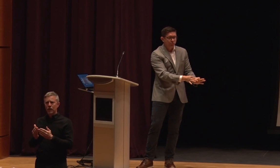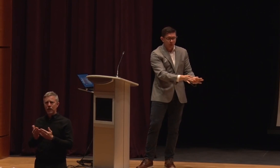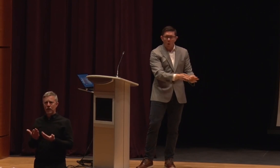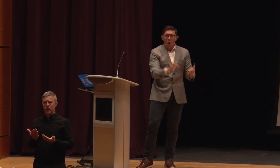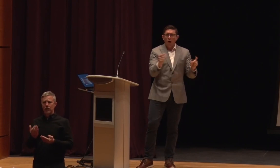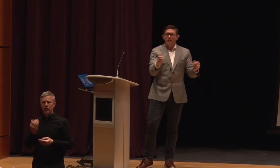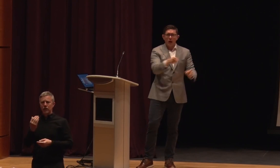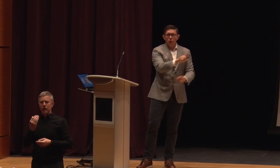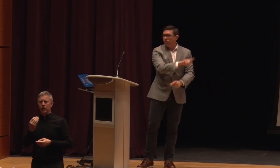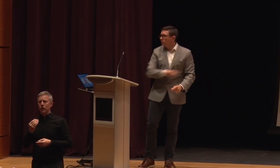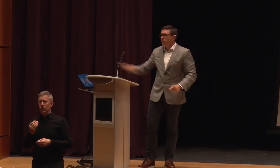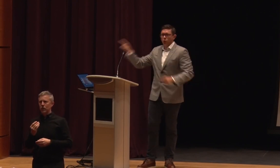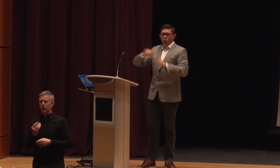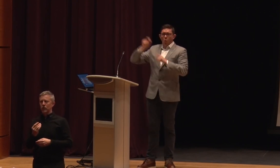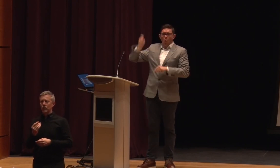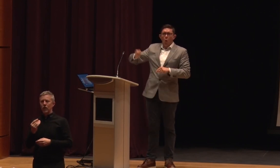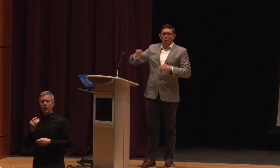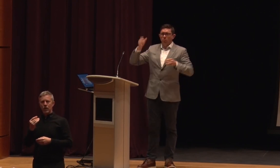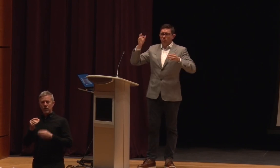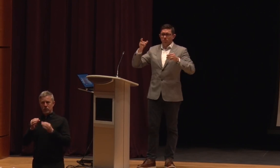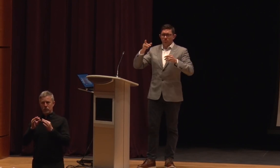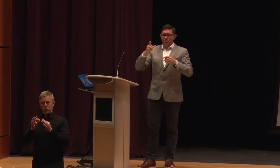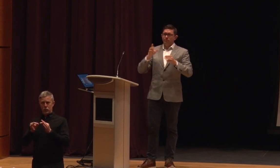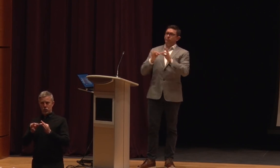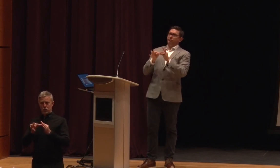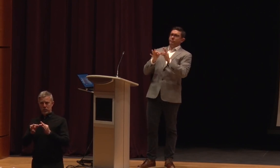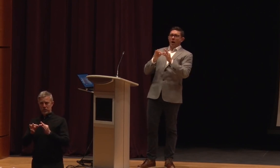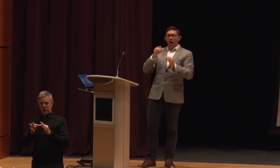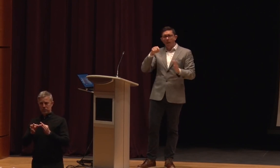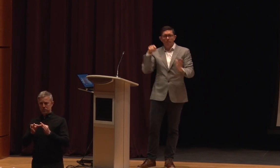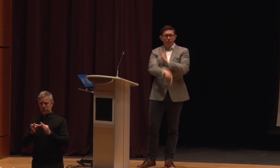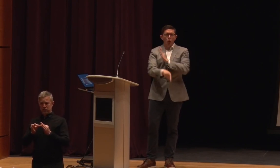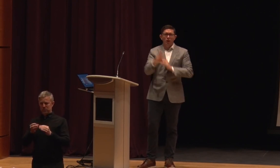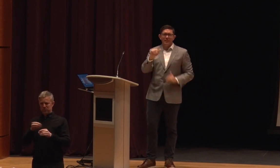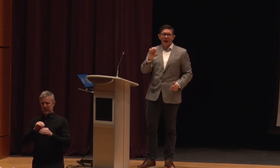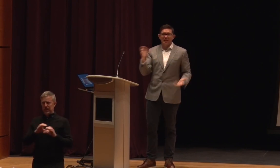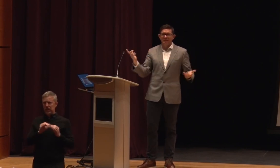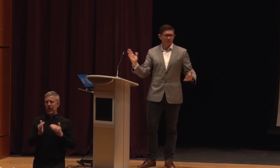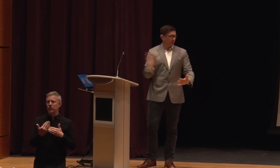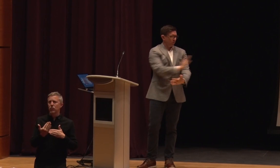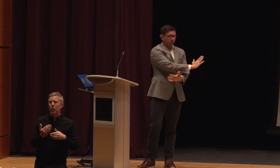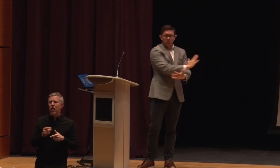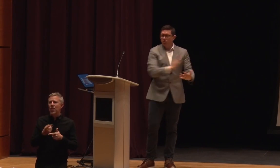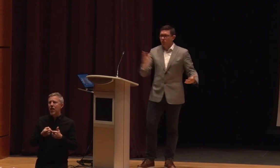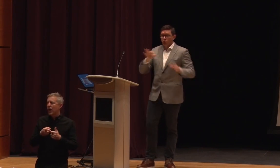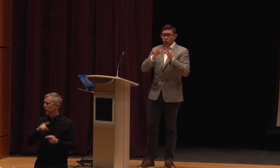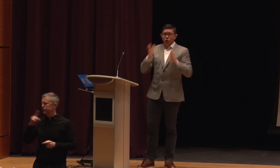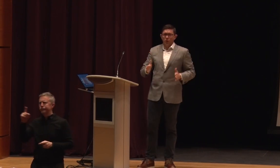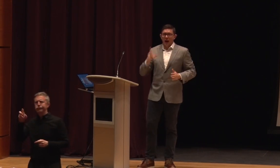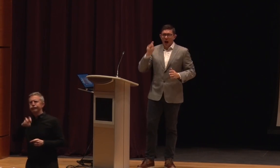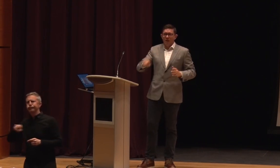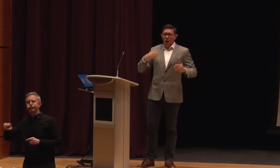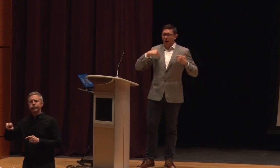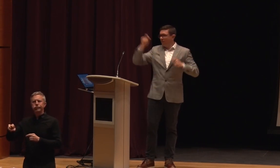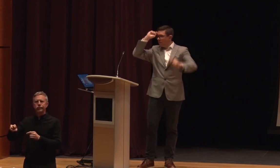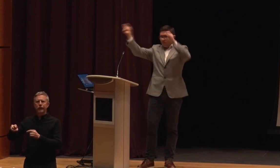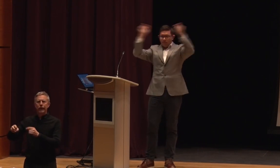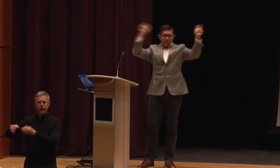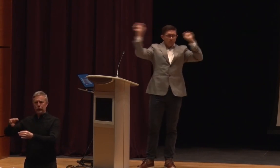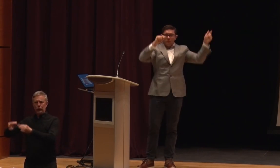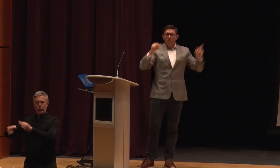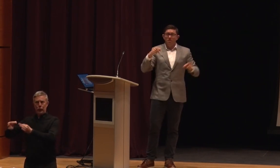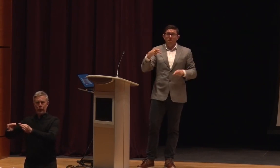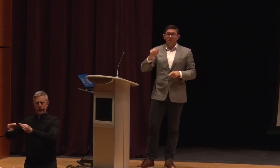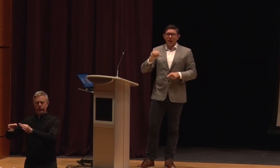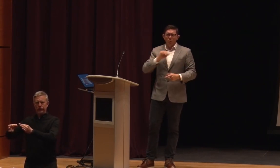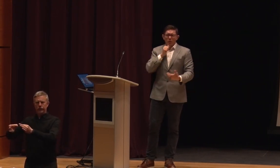in a kindergarten classroom, and then immediately you're going to a court assignment into in-depth case.